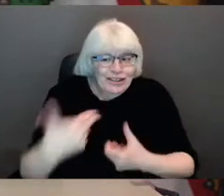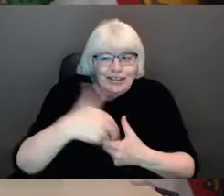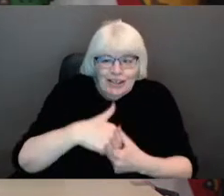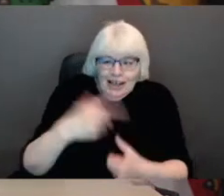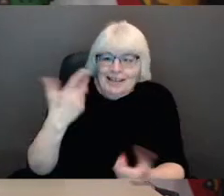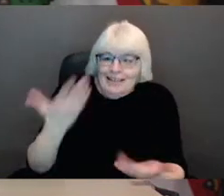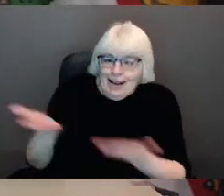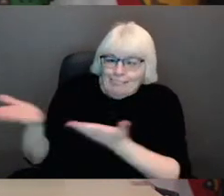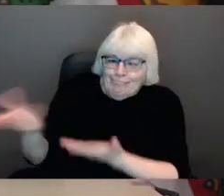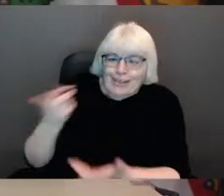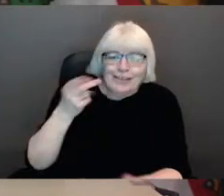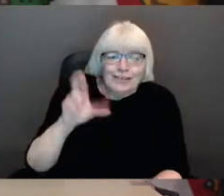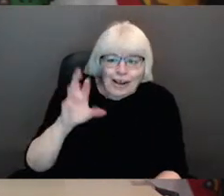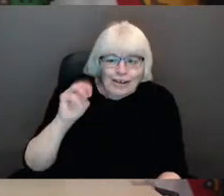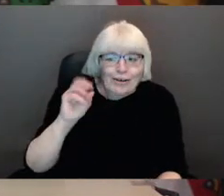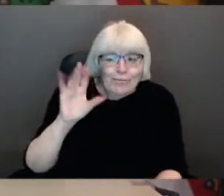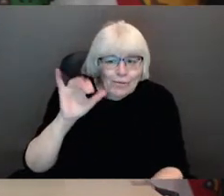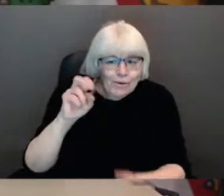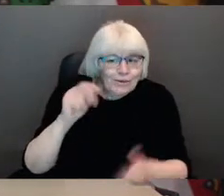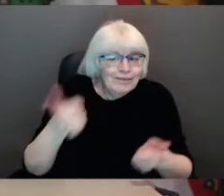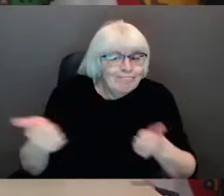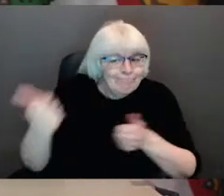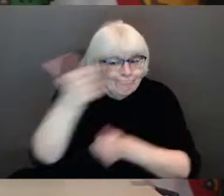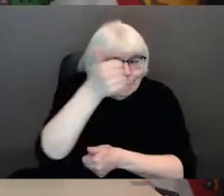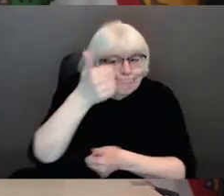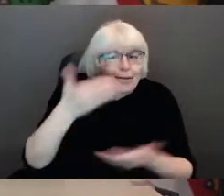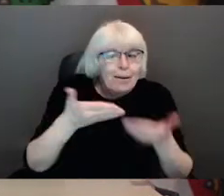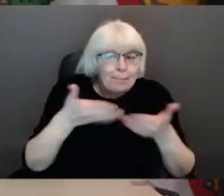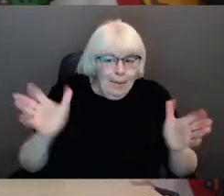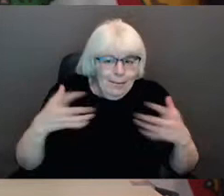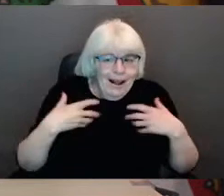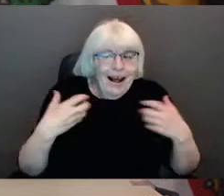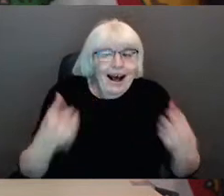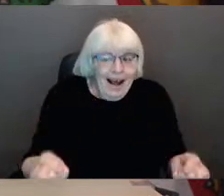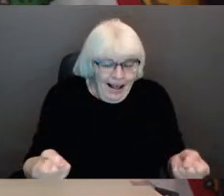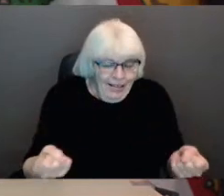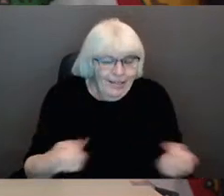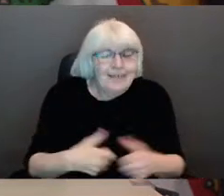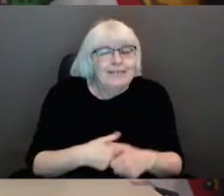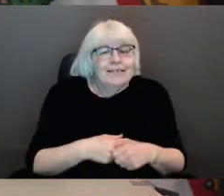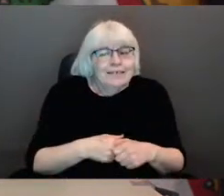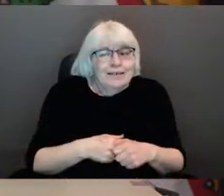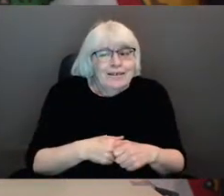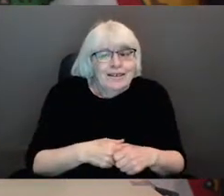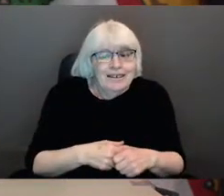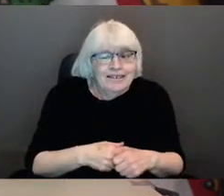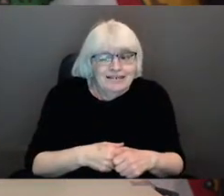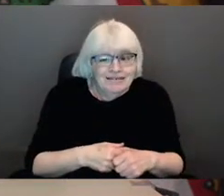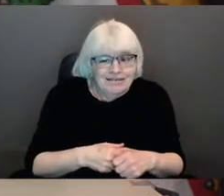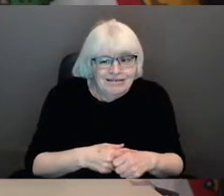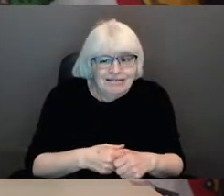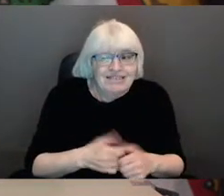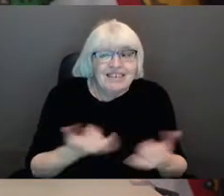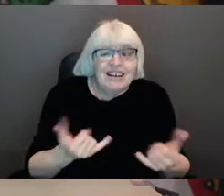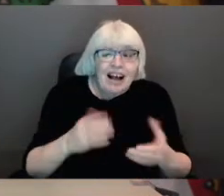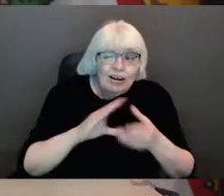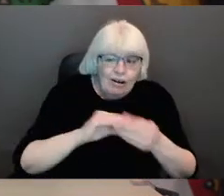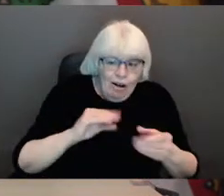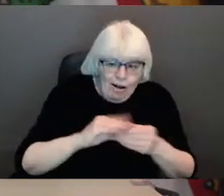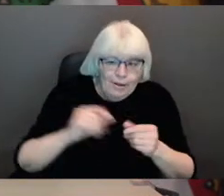Officer. Just wanted to offer a few comments at the beginning before Dr. Morrison gives us the most up-to-date health